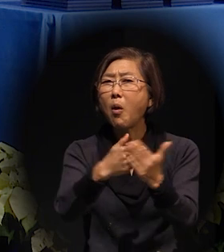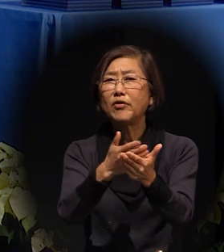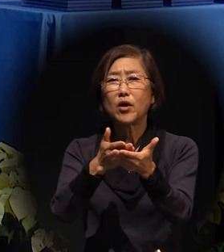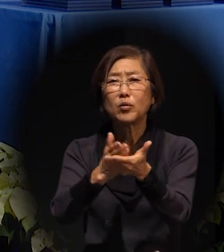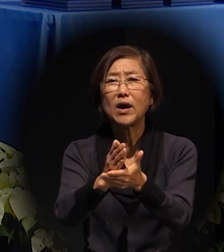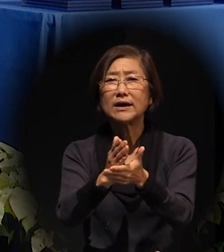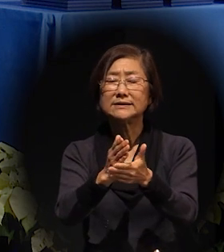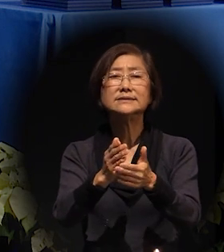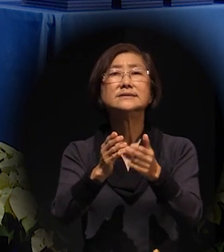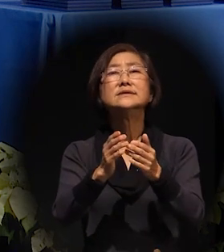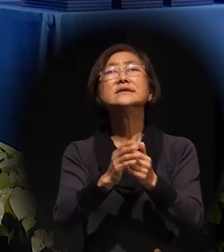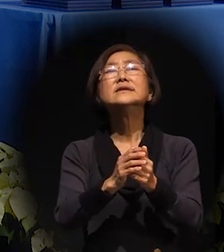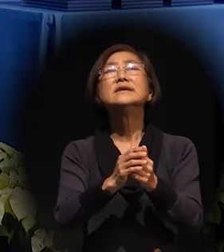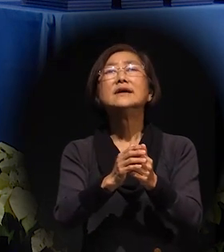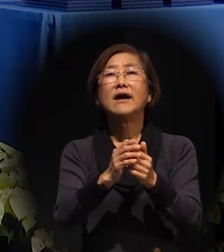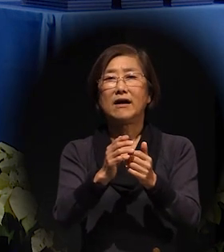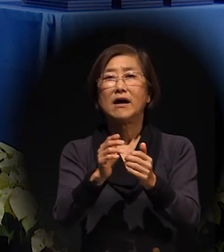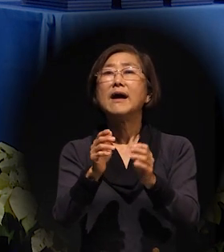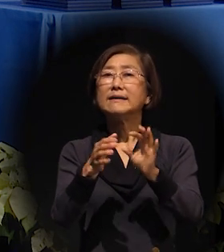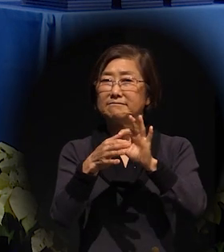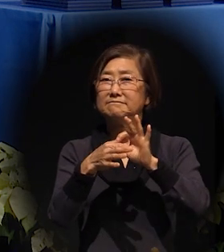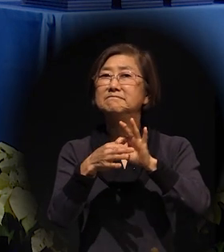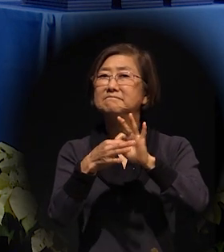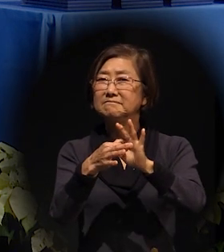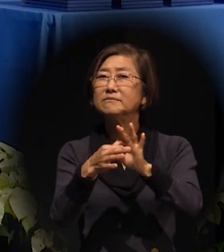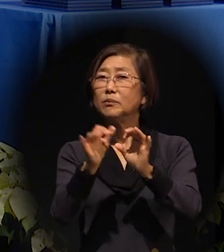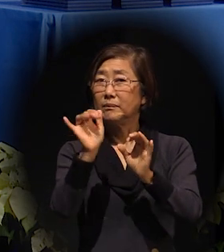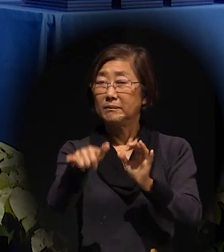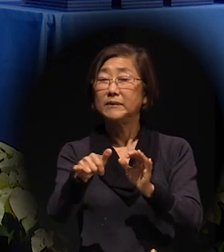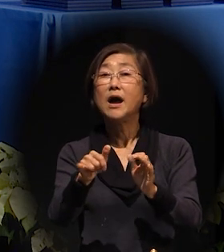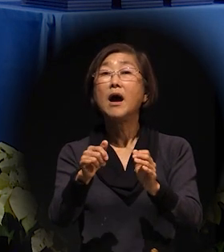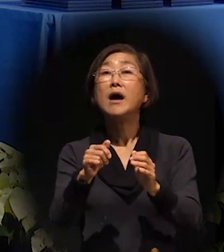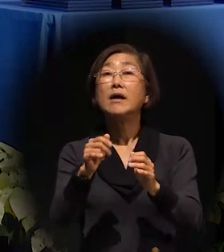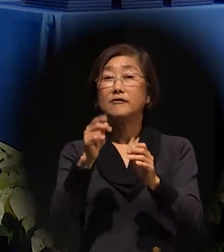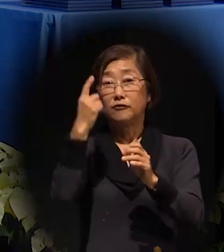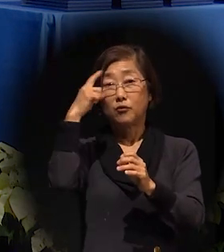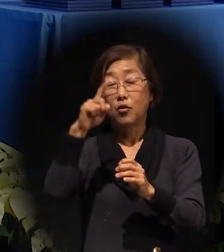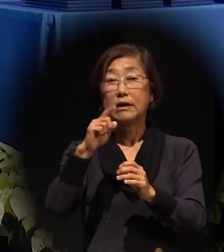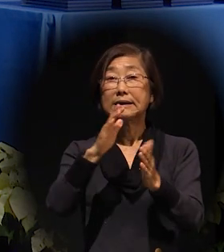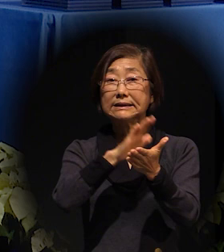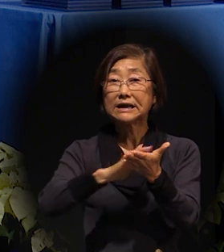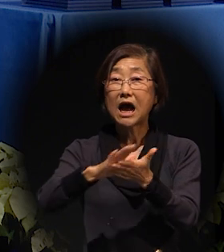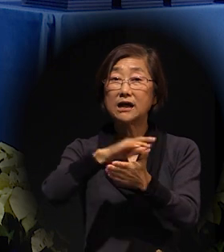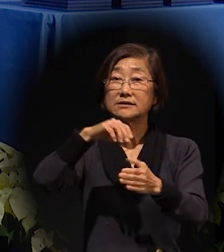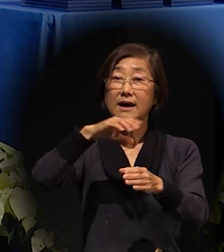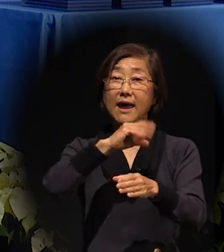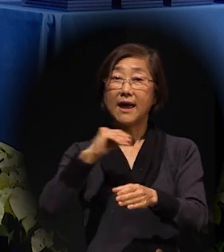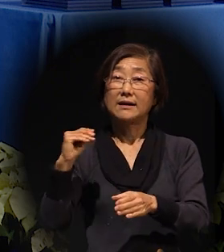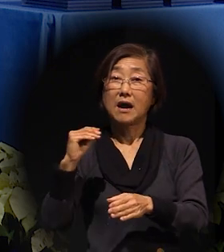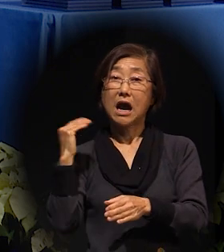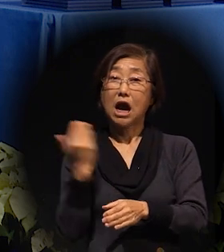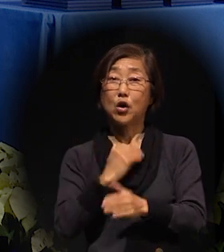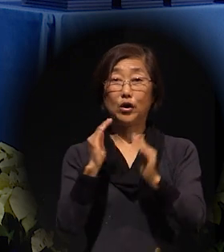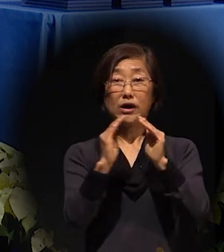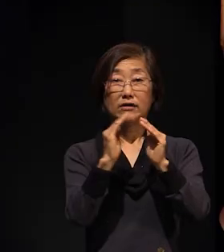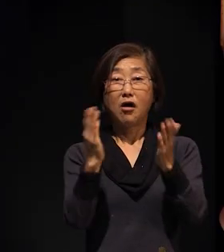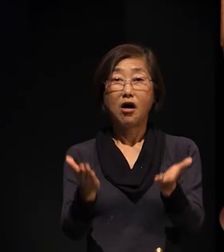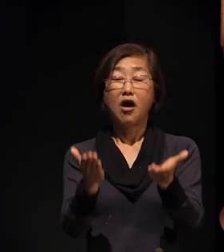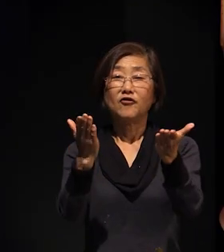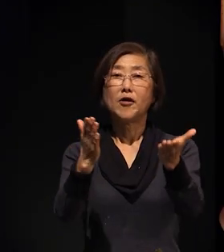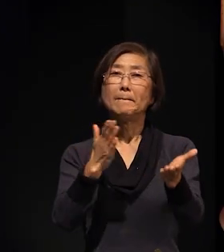with all the rights and privileges thereto. On behalf of the college and our